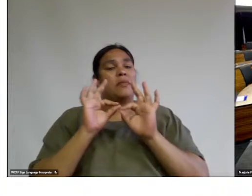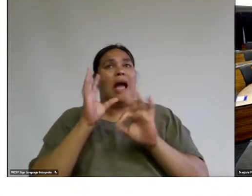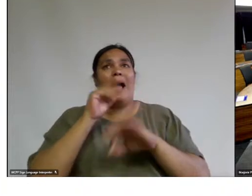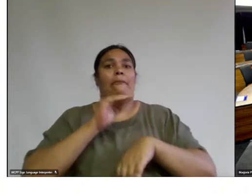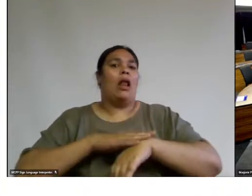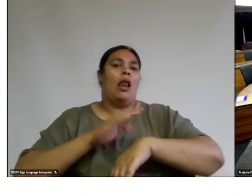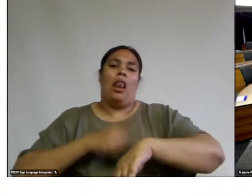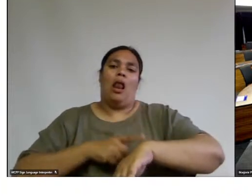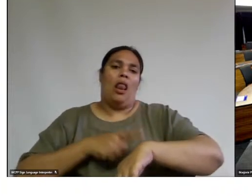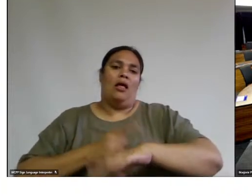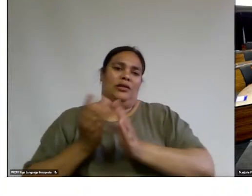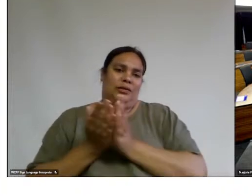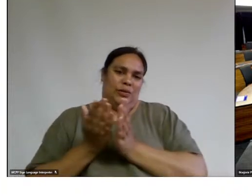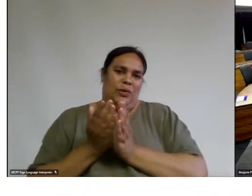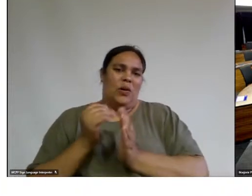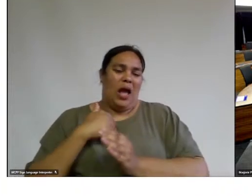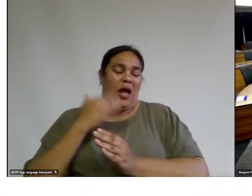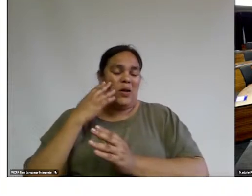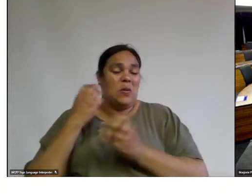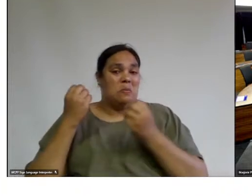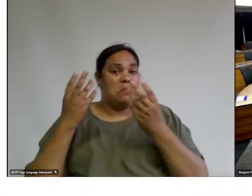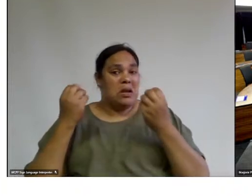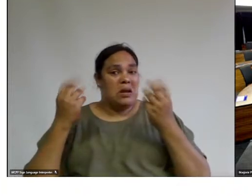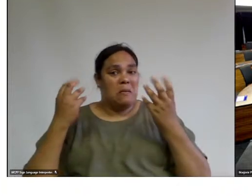at school. I know of many